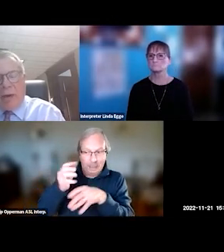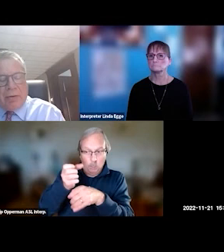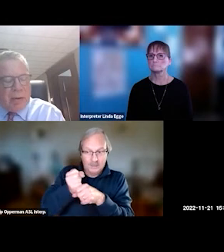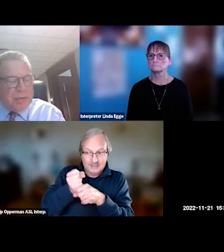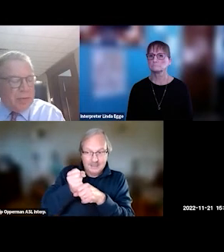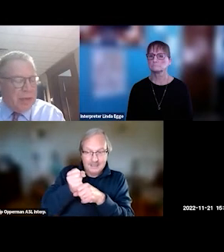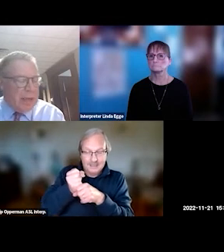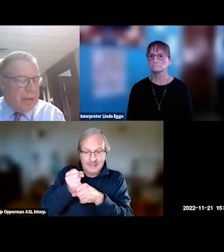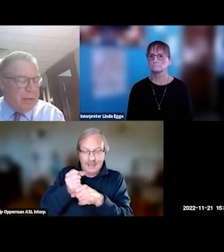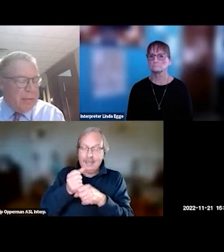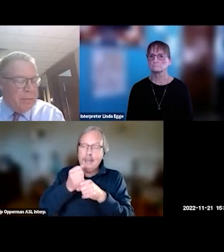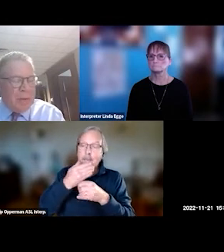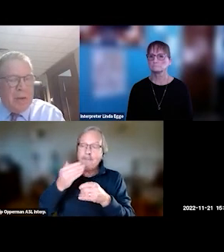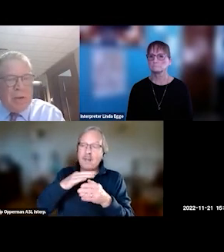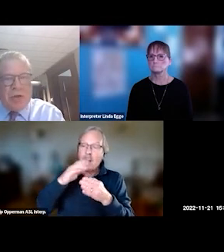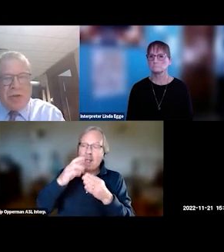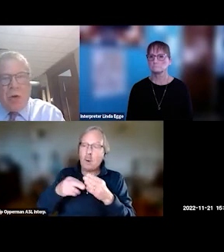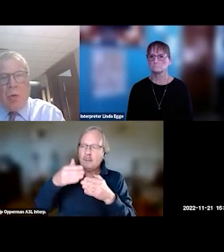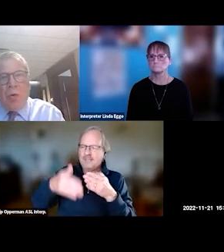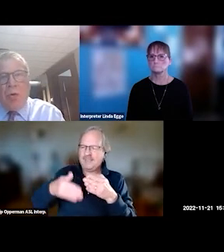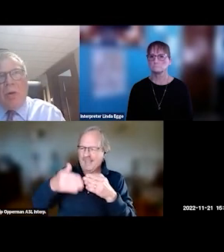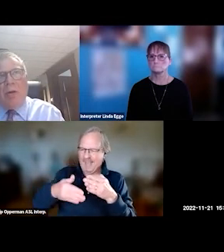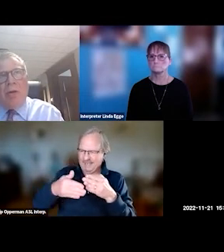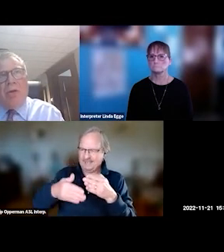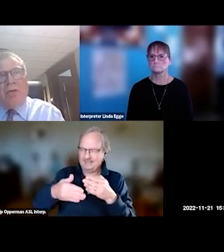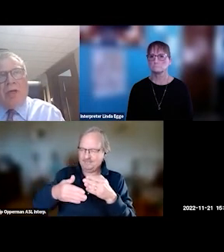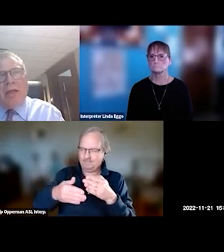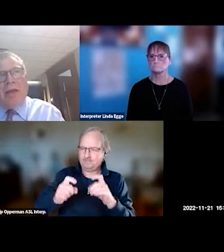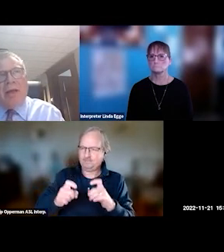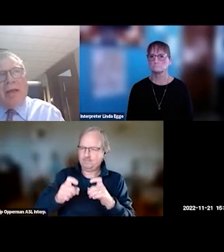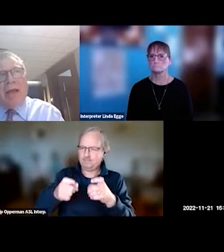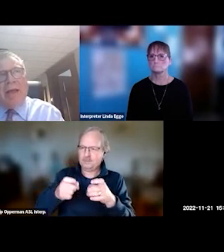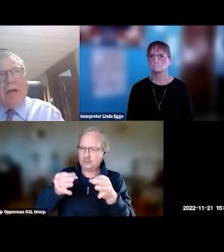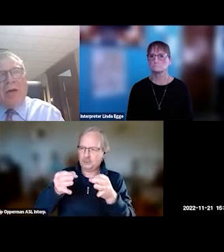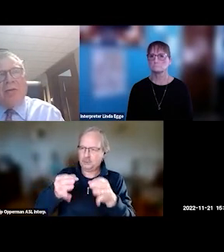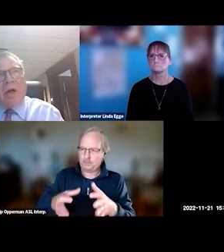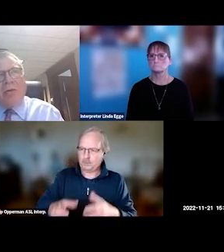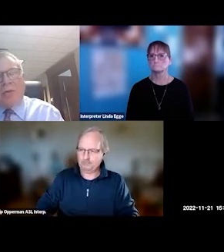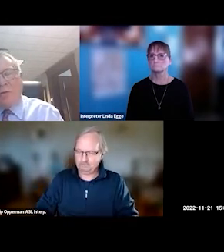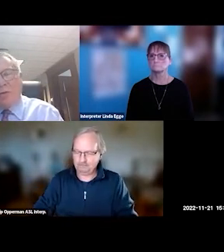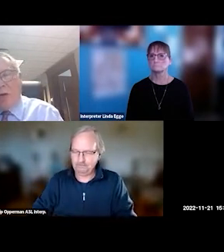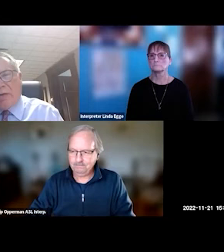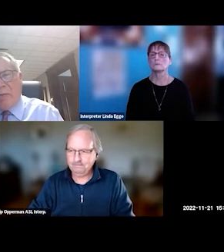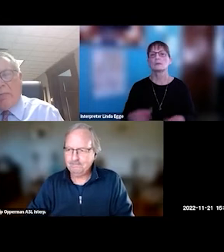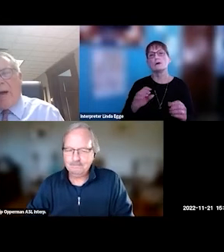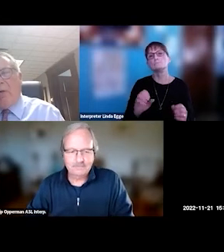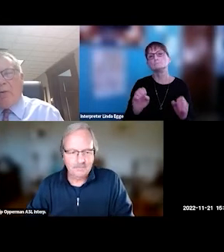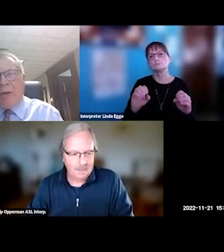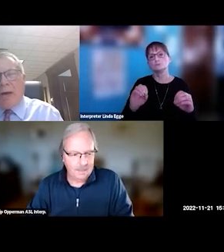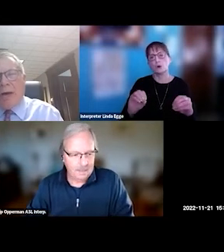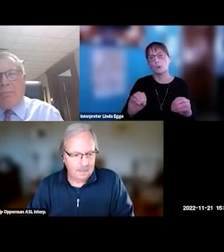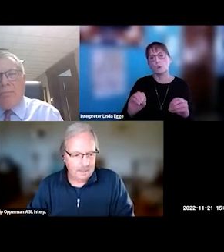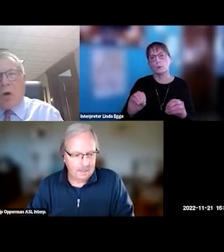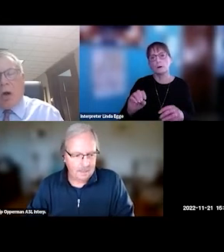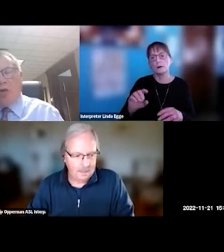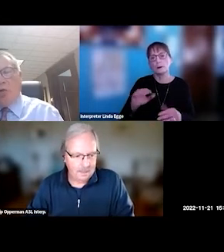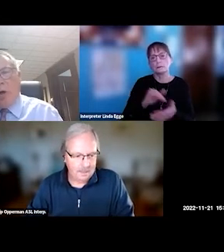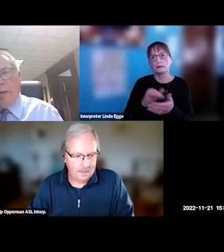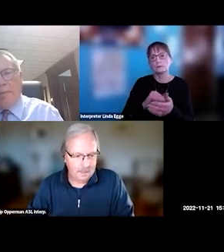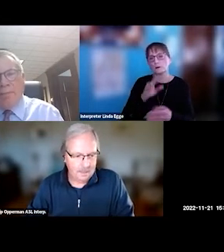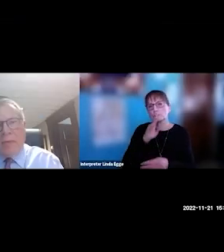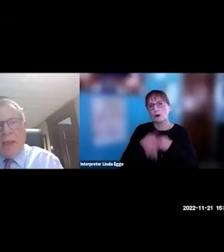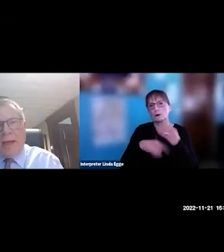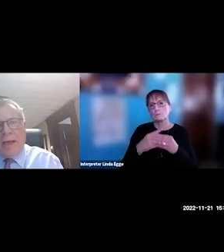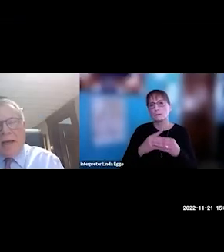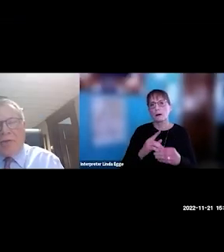obtain better outcomes at the end? So Shelley and Dr. Troxler talked about our